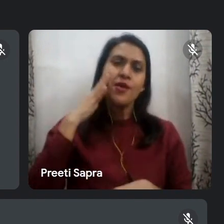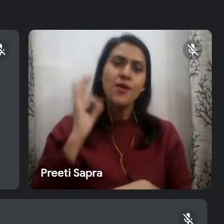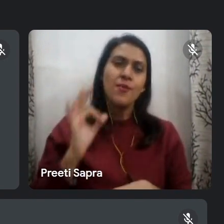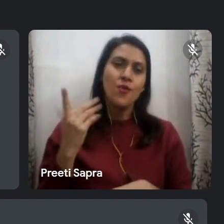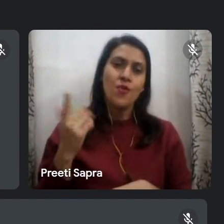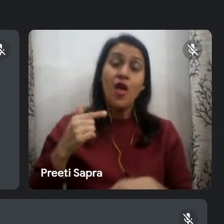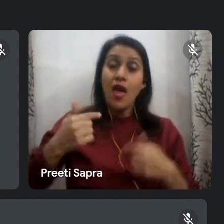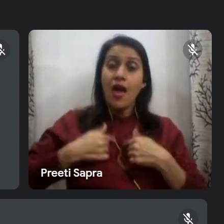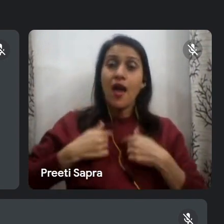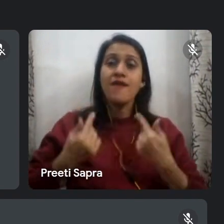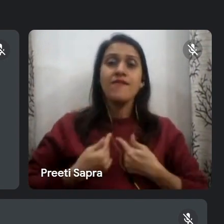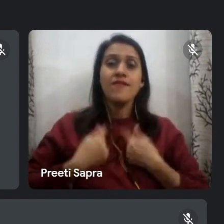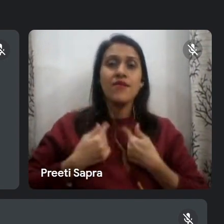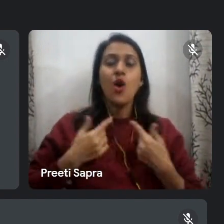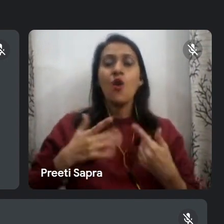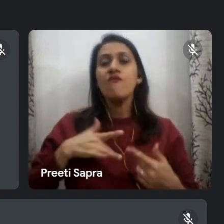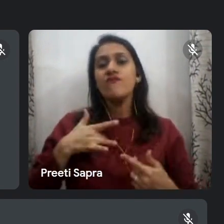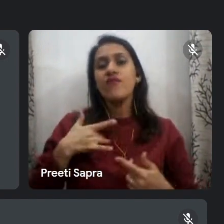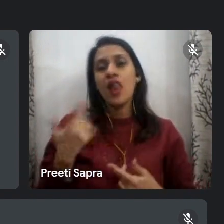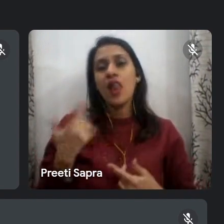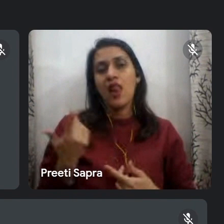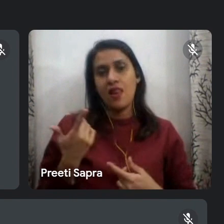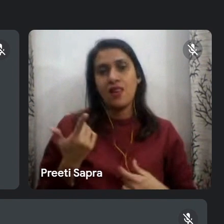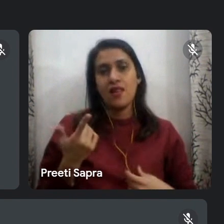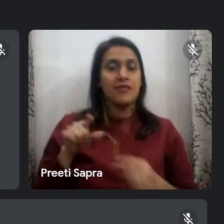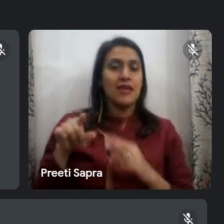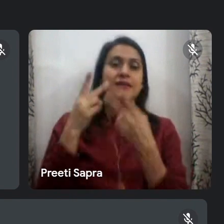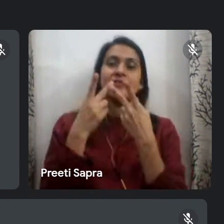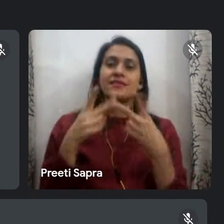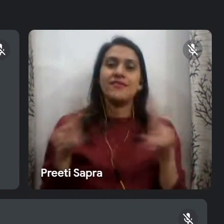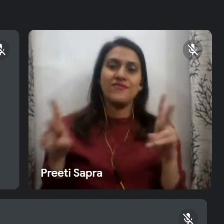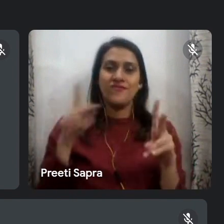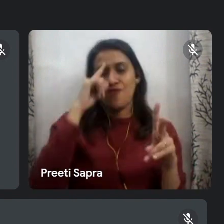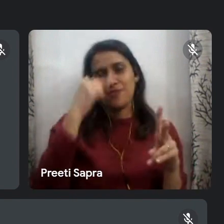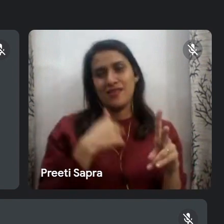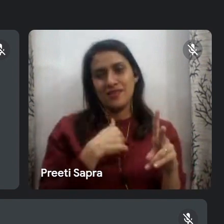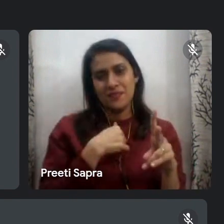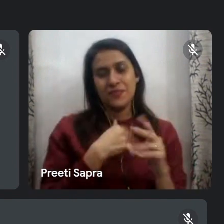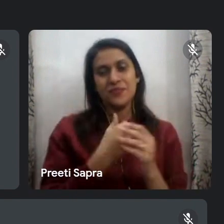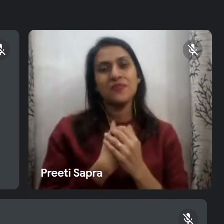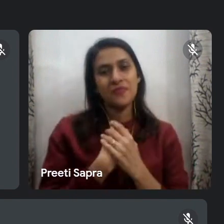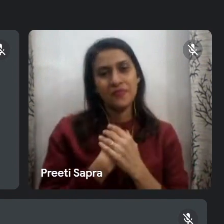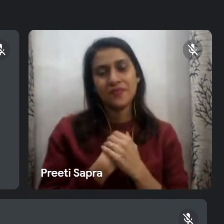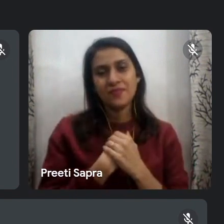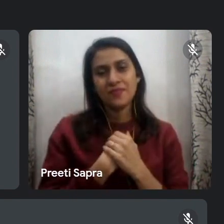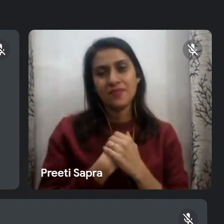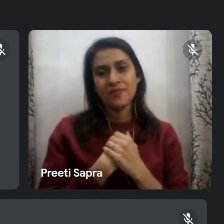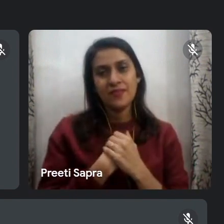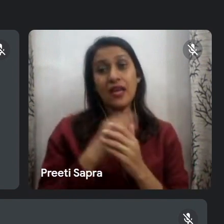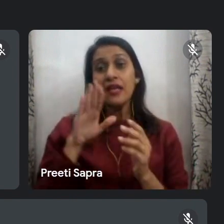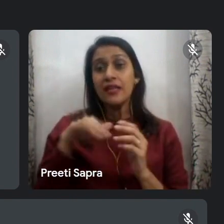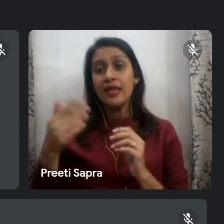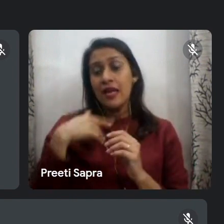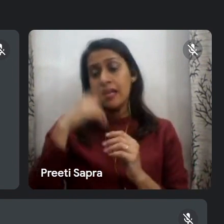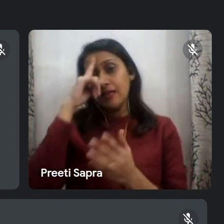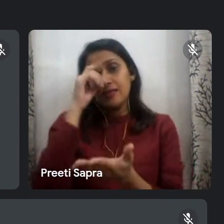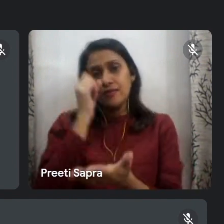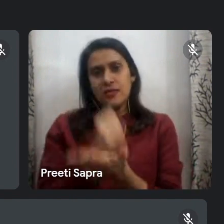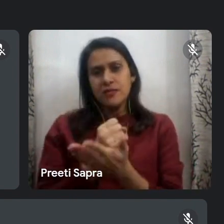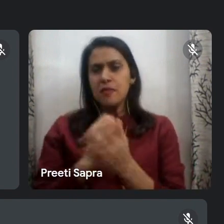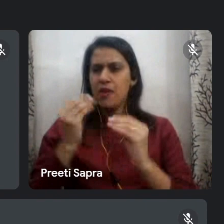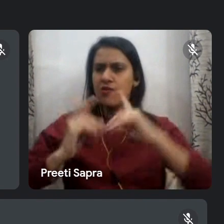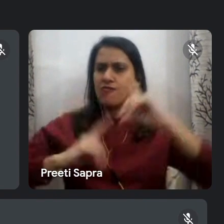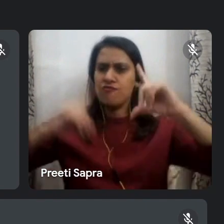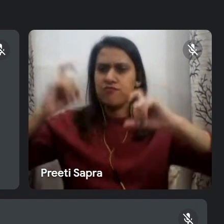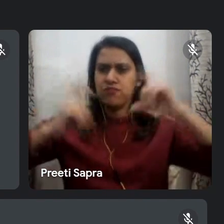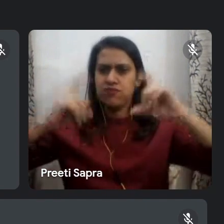feel. So that was something different for me. And then I decided to major in photography, and